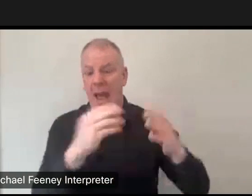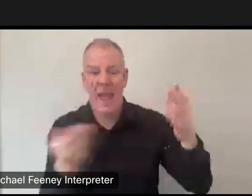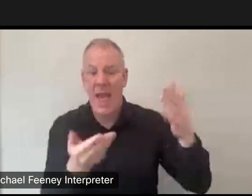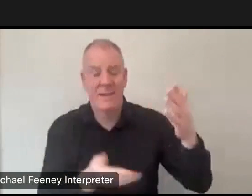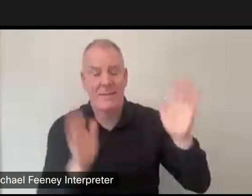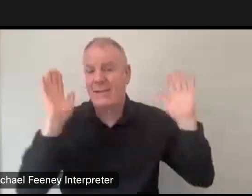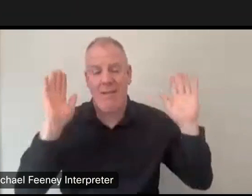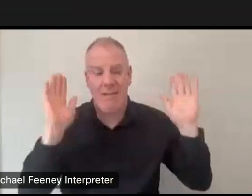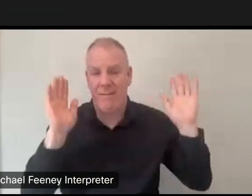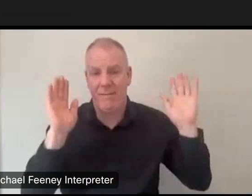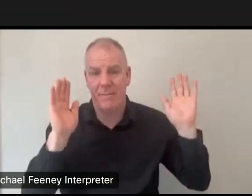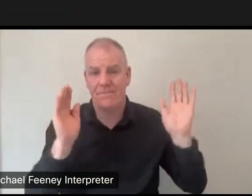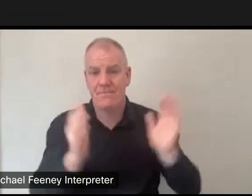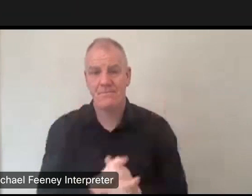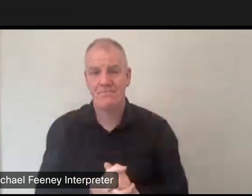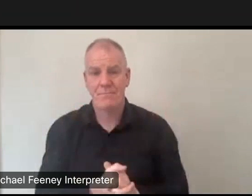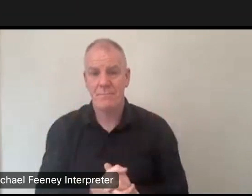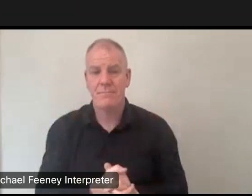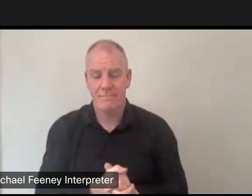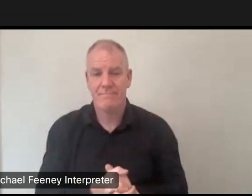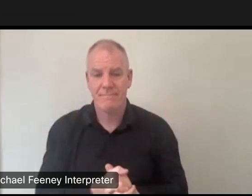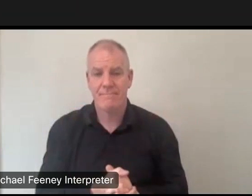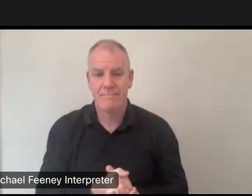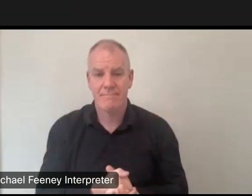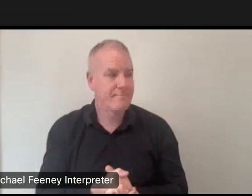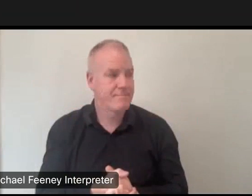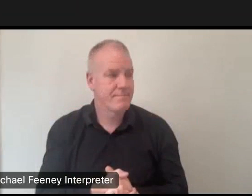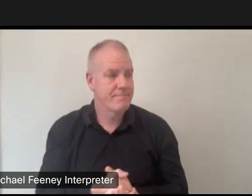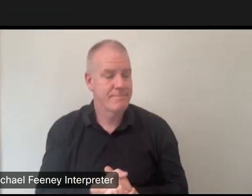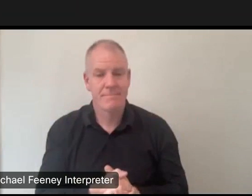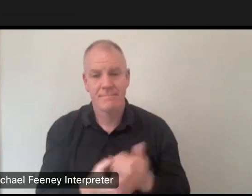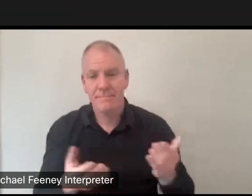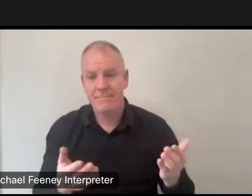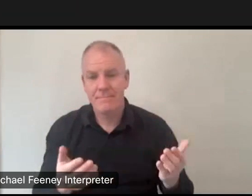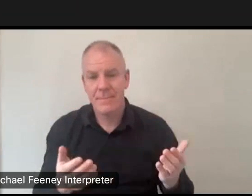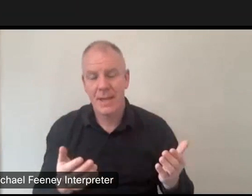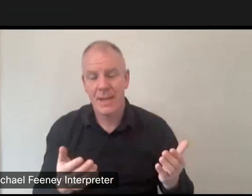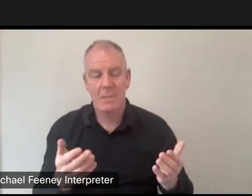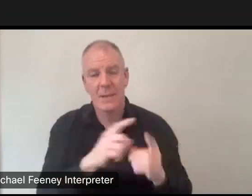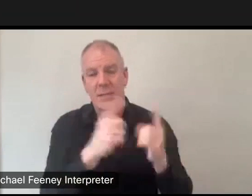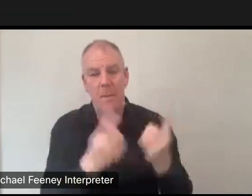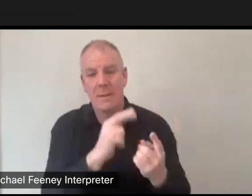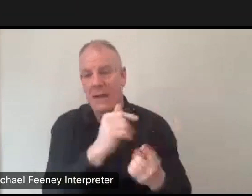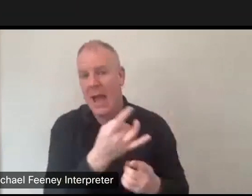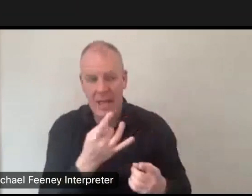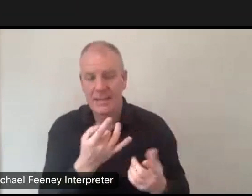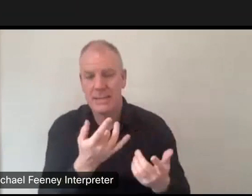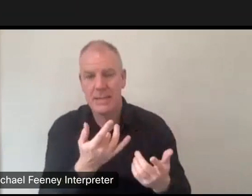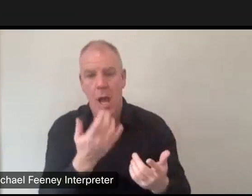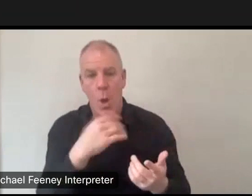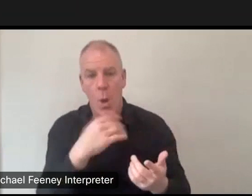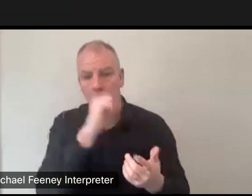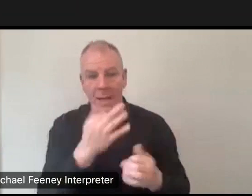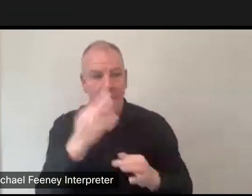of notifiable incidents, and that will then apply. So again, something we can ask the department, but I would assume that any